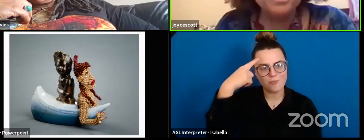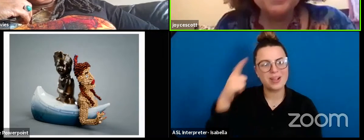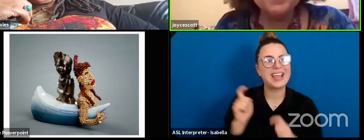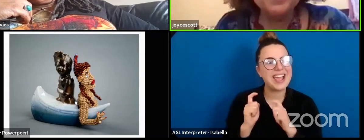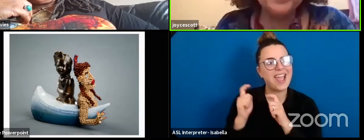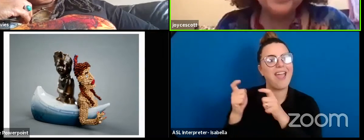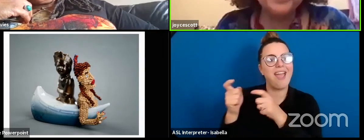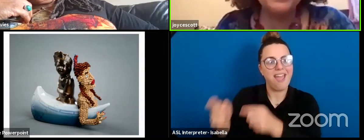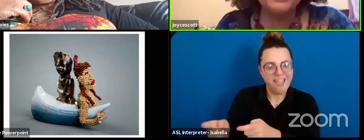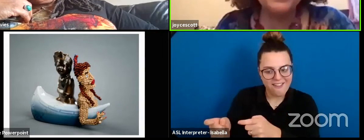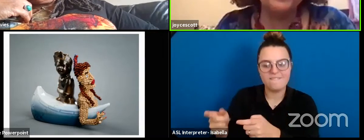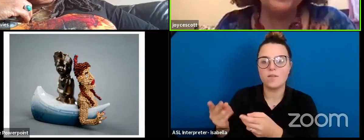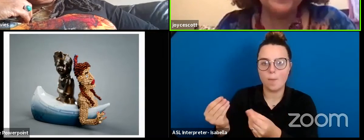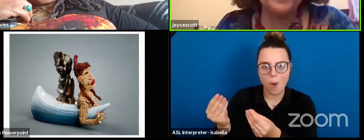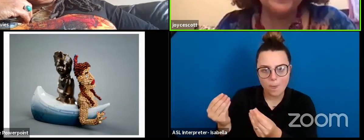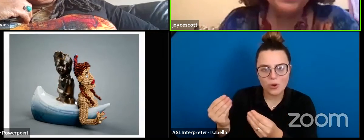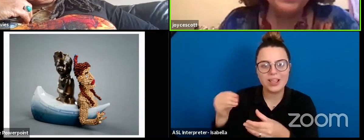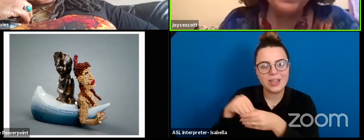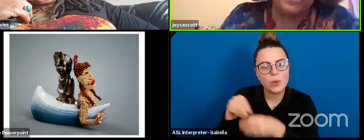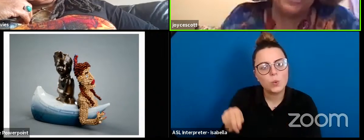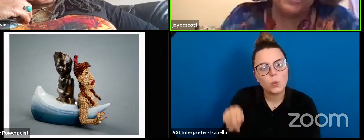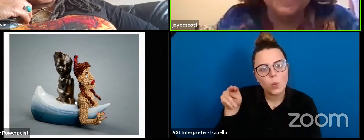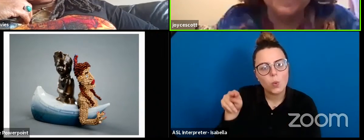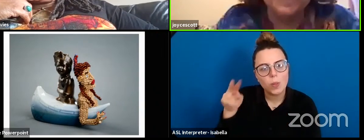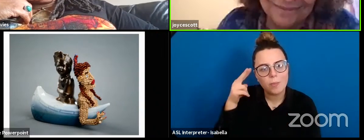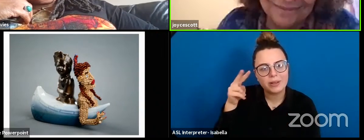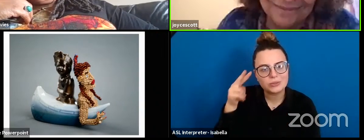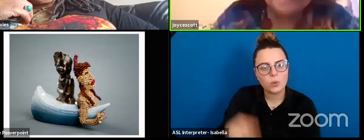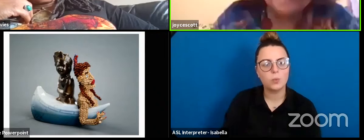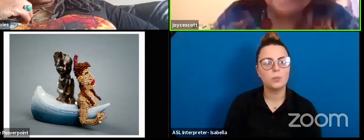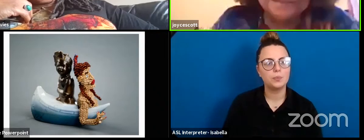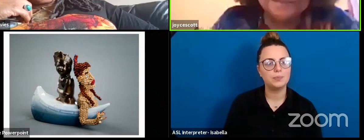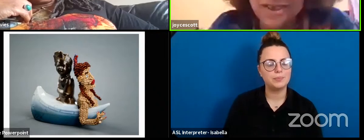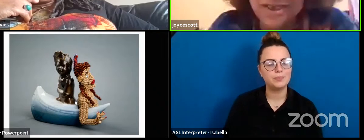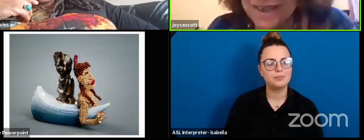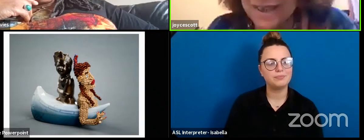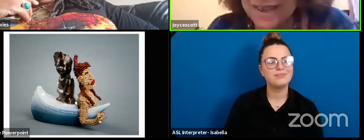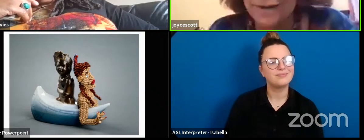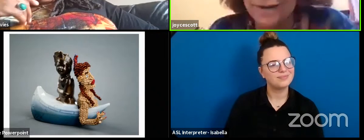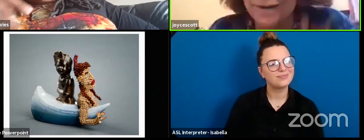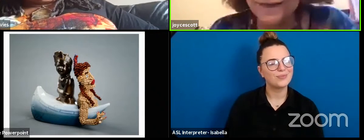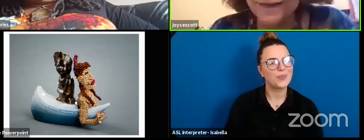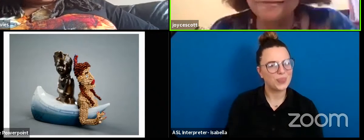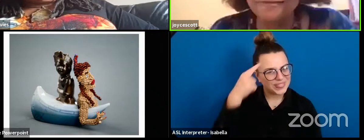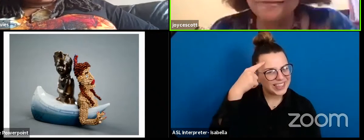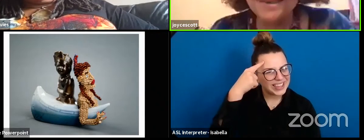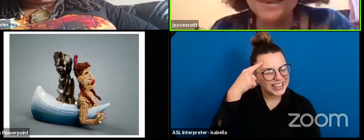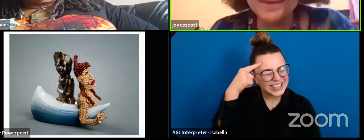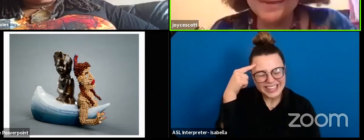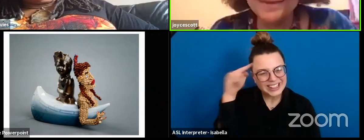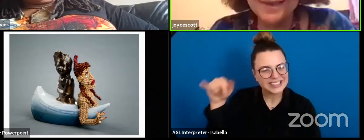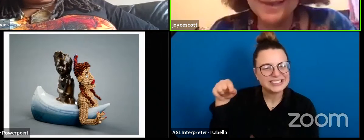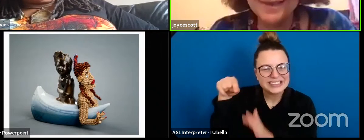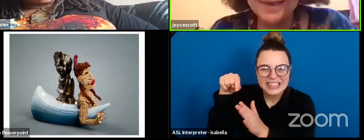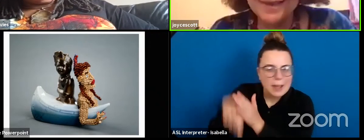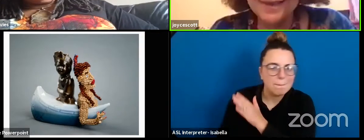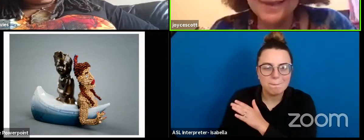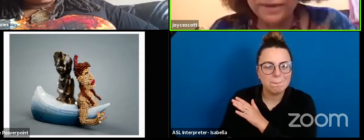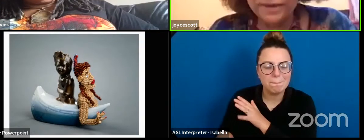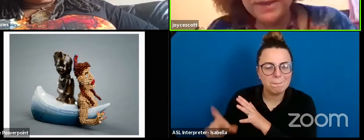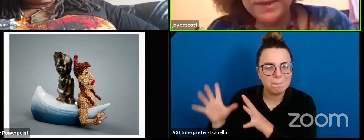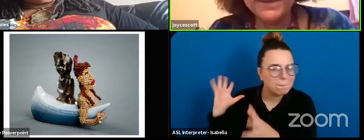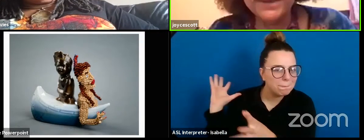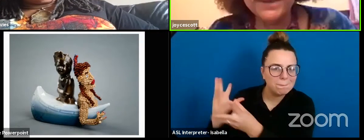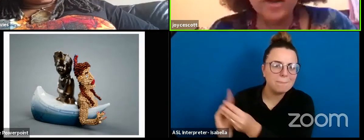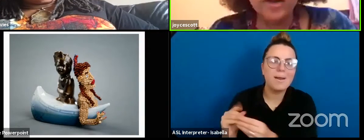them property in northern Mexico. So when you think about how deep that stuff is, they're